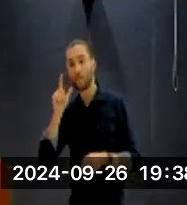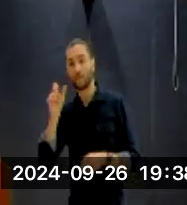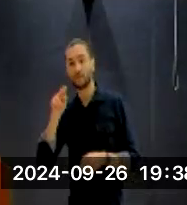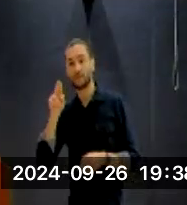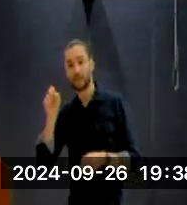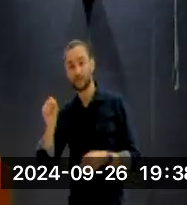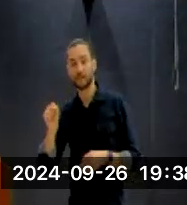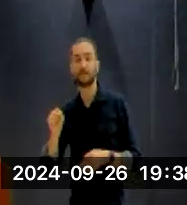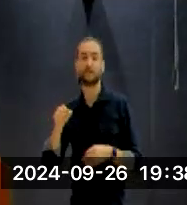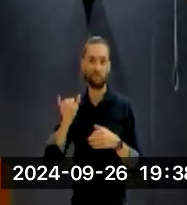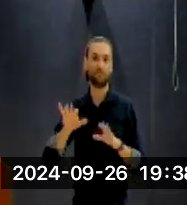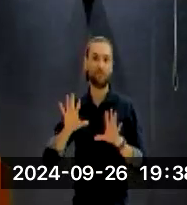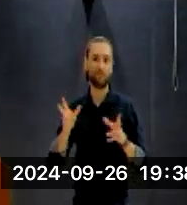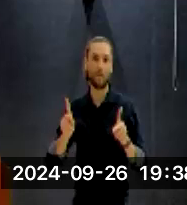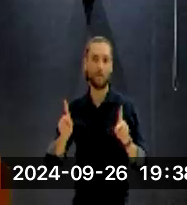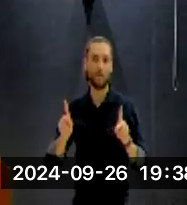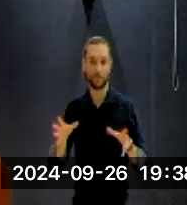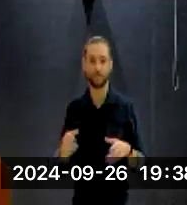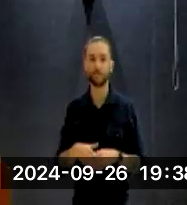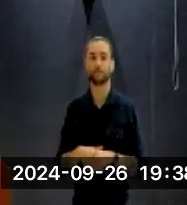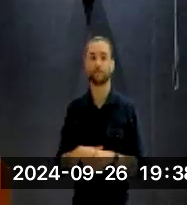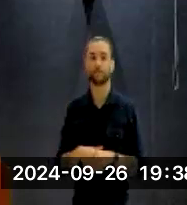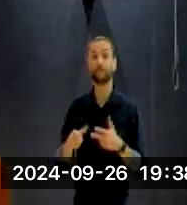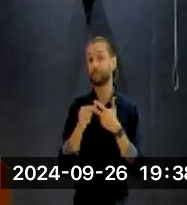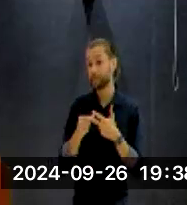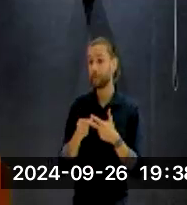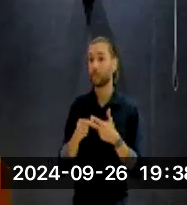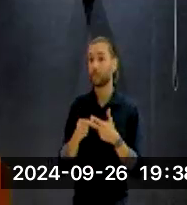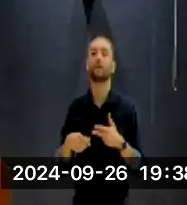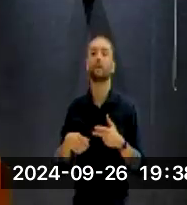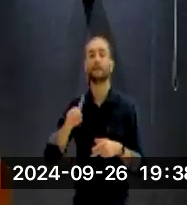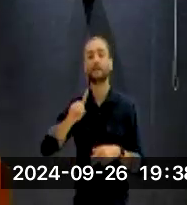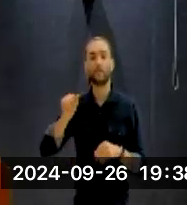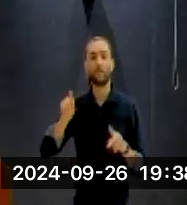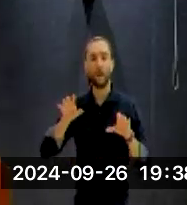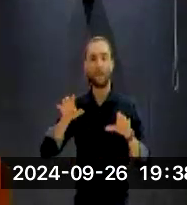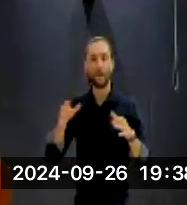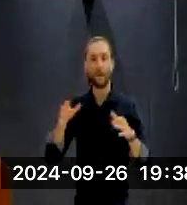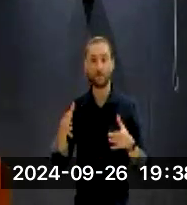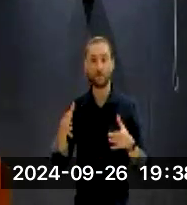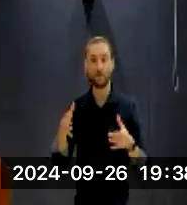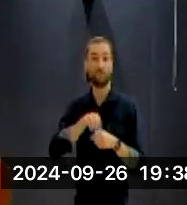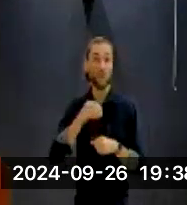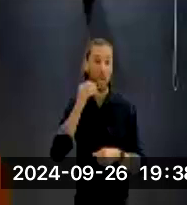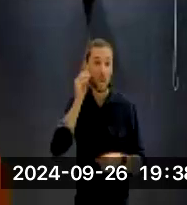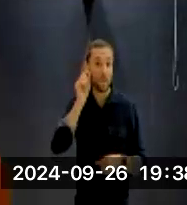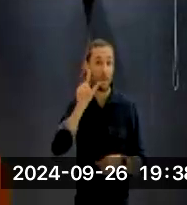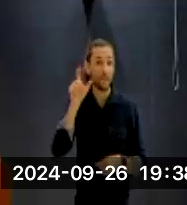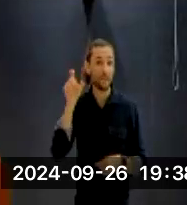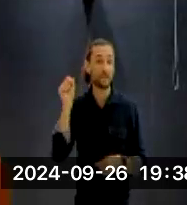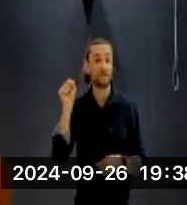And 3, most abused disability population is in our homeless, the